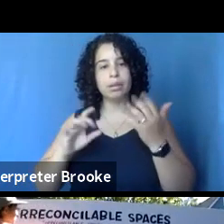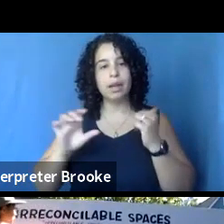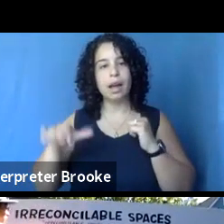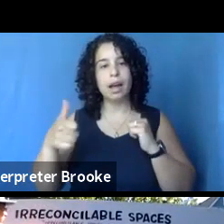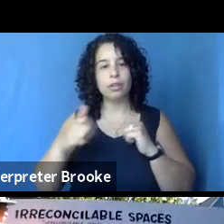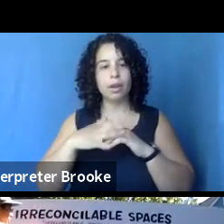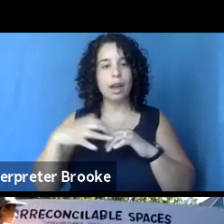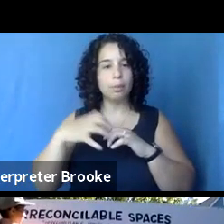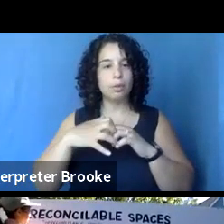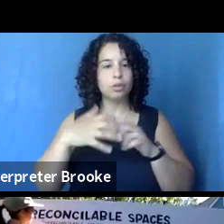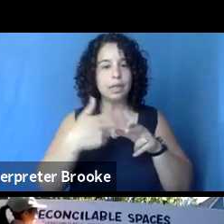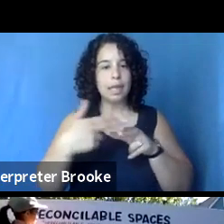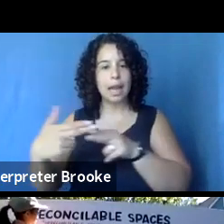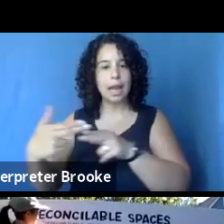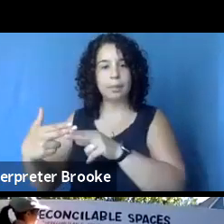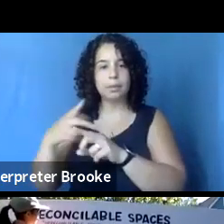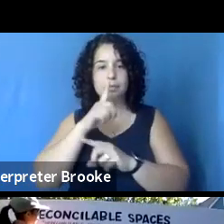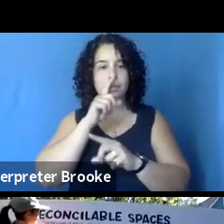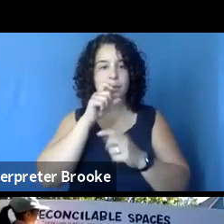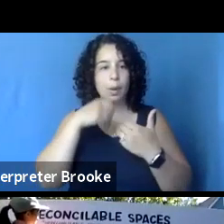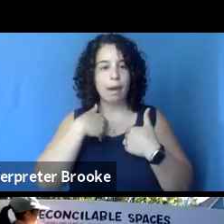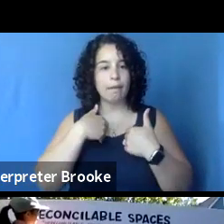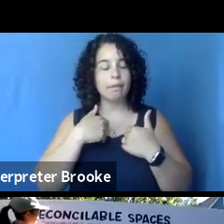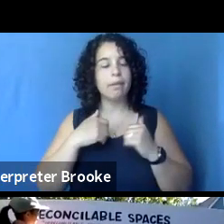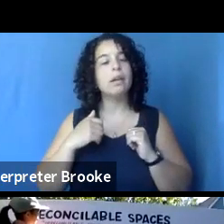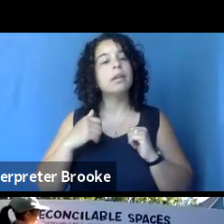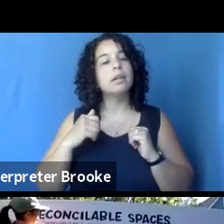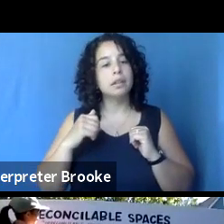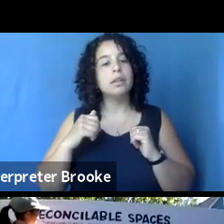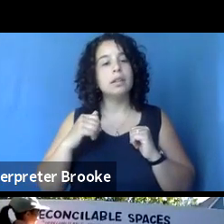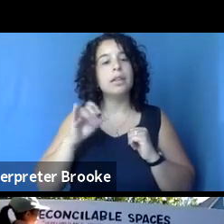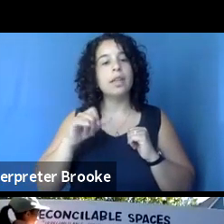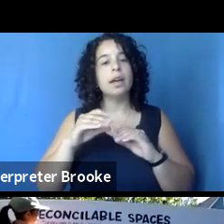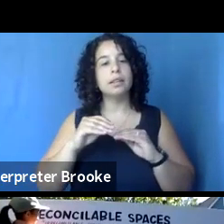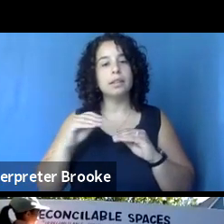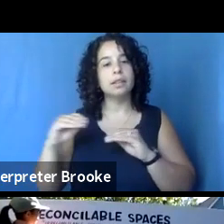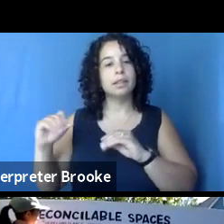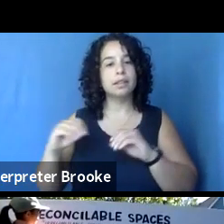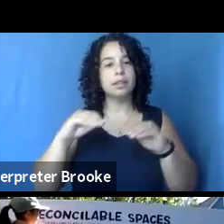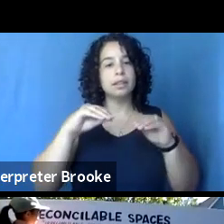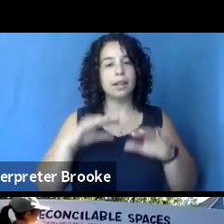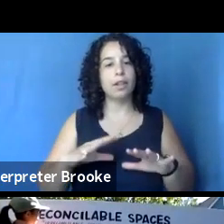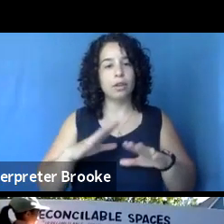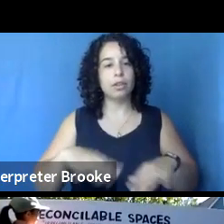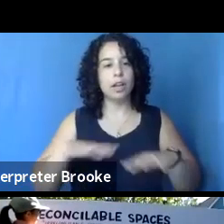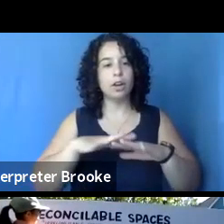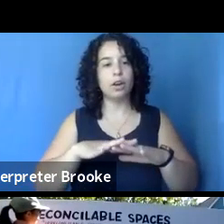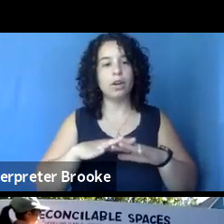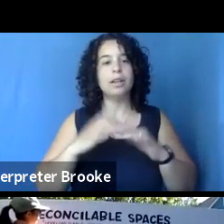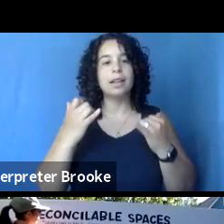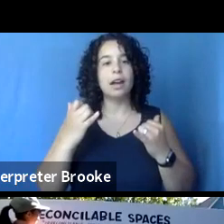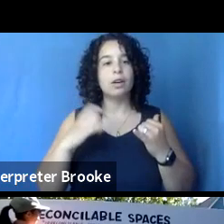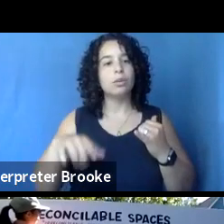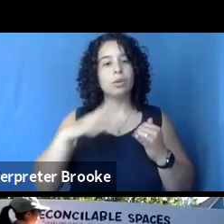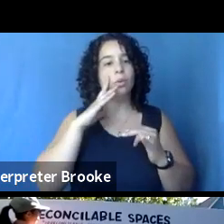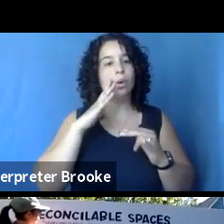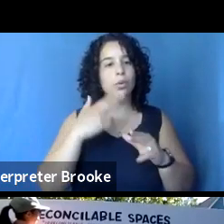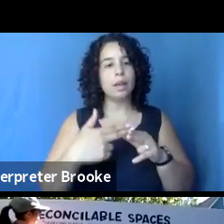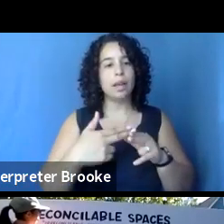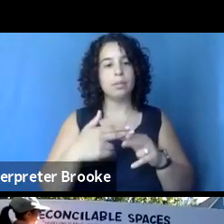bands. That is the settler territory referred to as Portland, Oregon, USA.